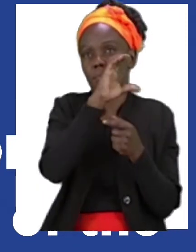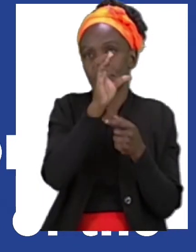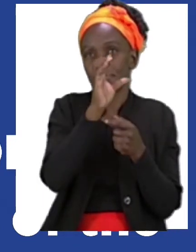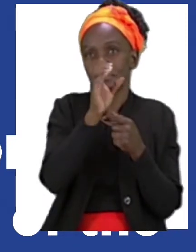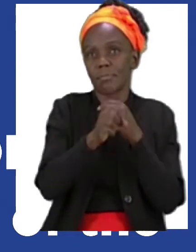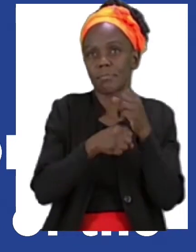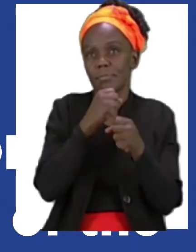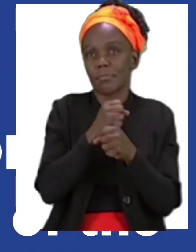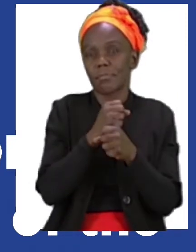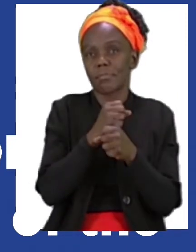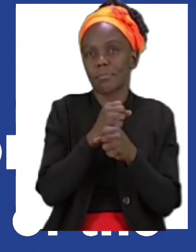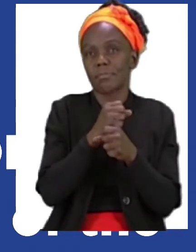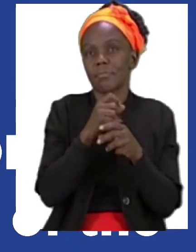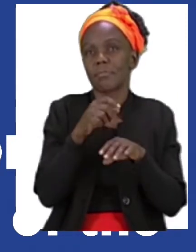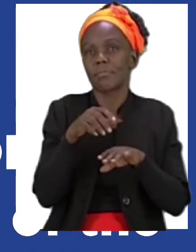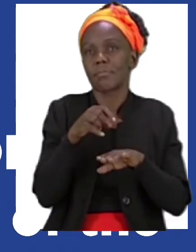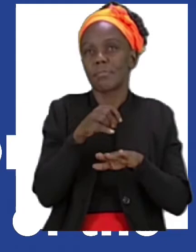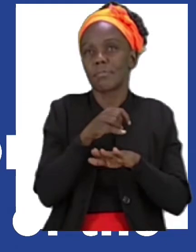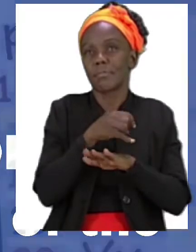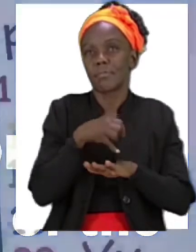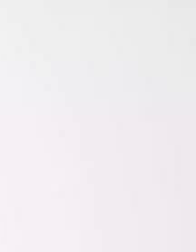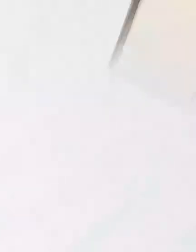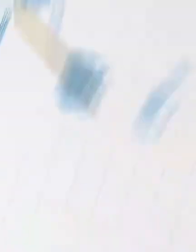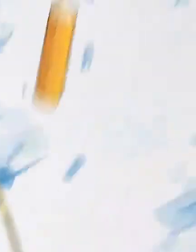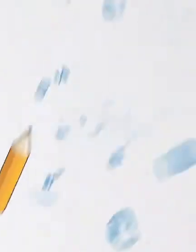months of the year and area.